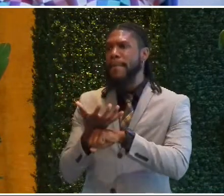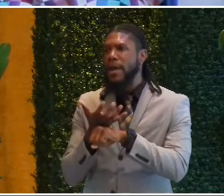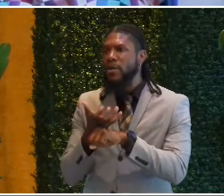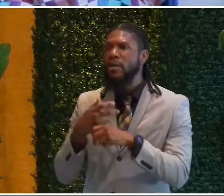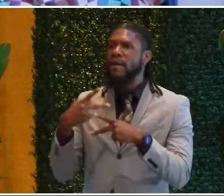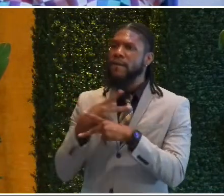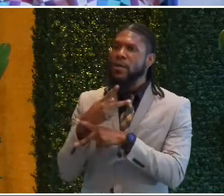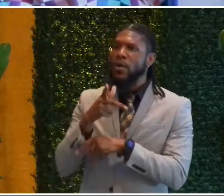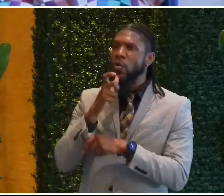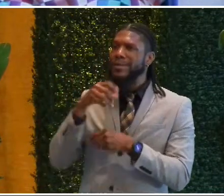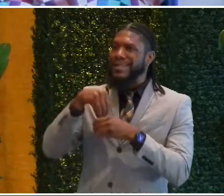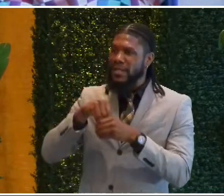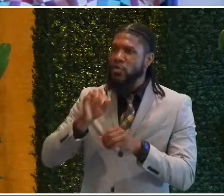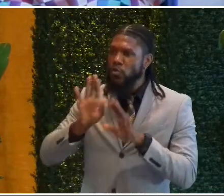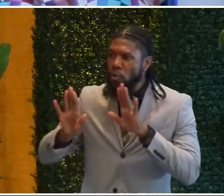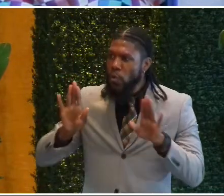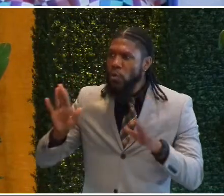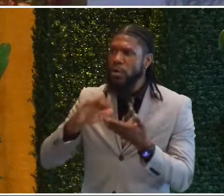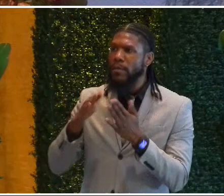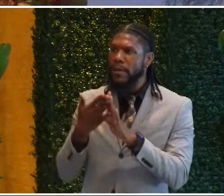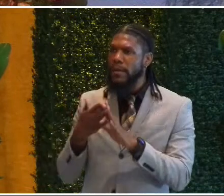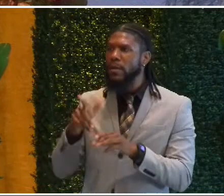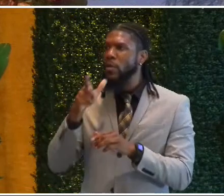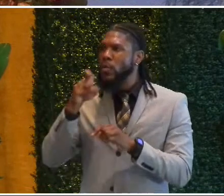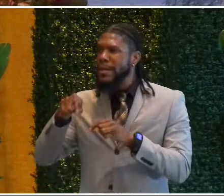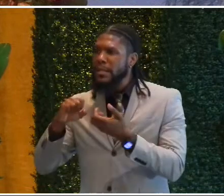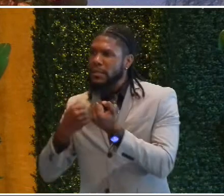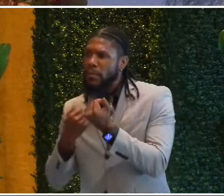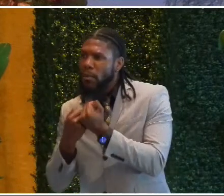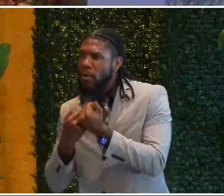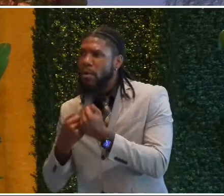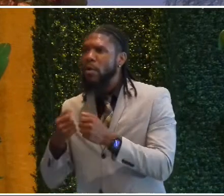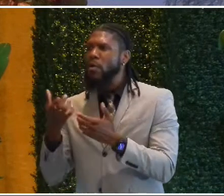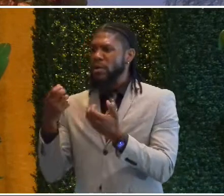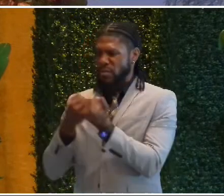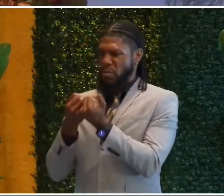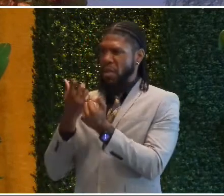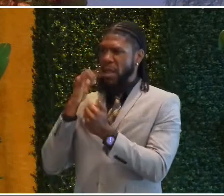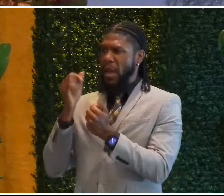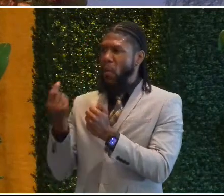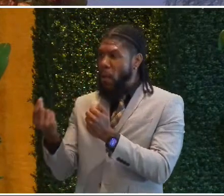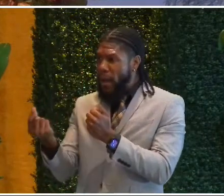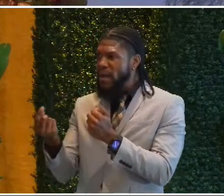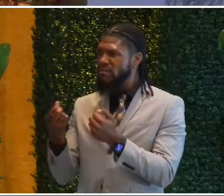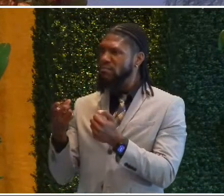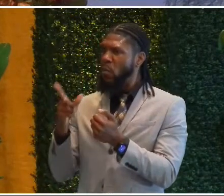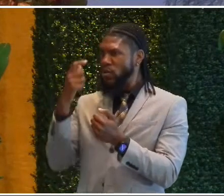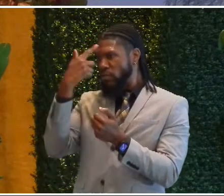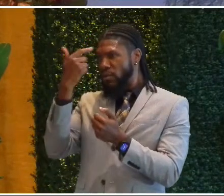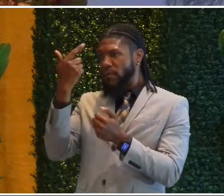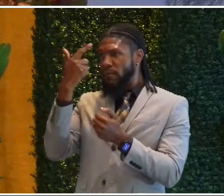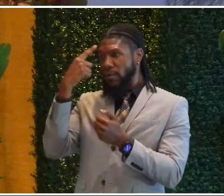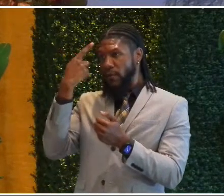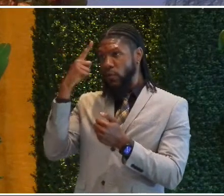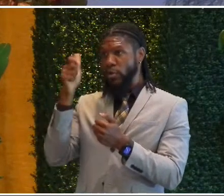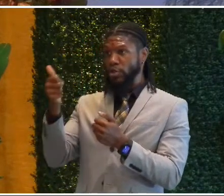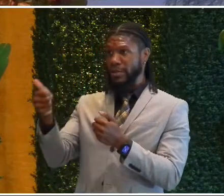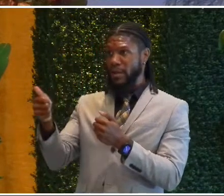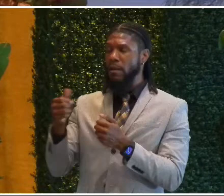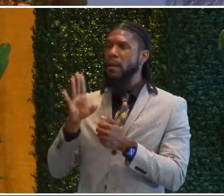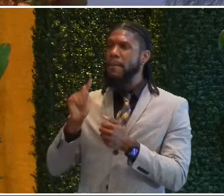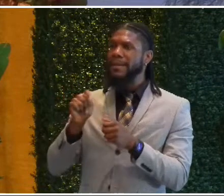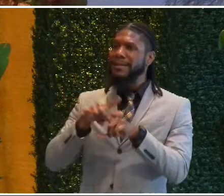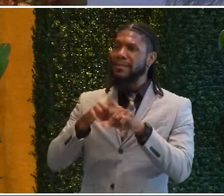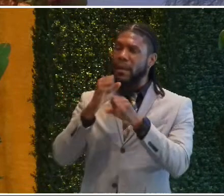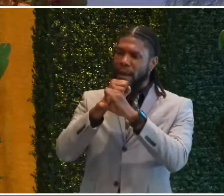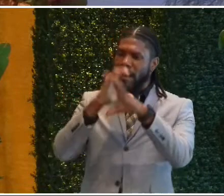is in your community, who needs supports, what those supports look like, but most of all, be imaginative about what accessibility can